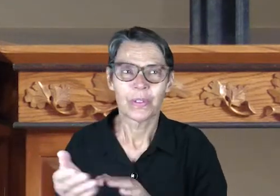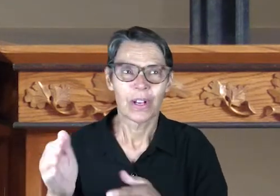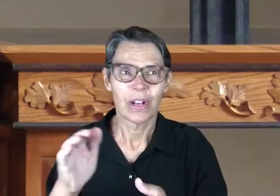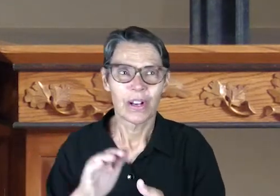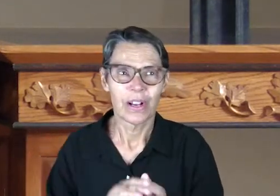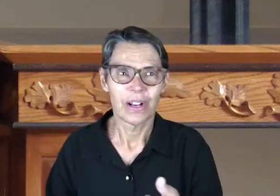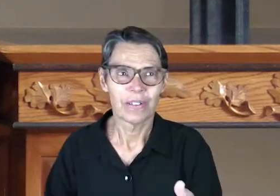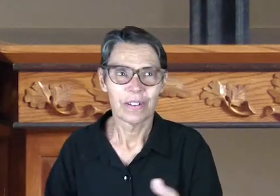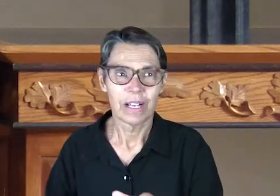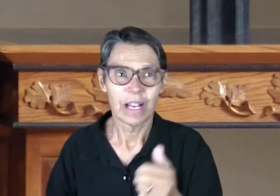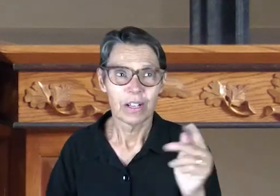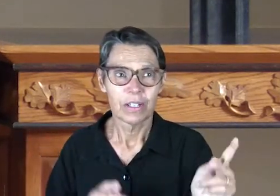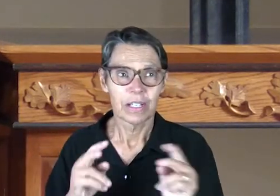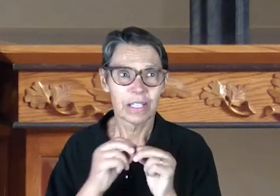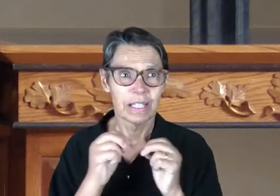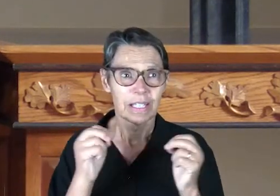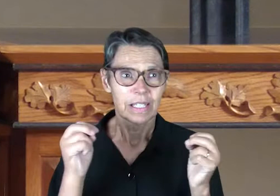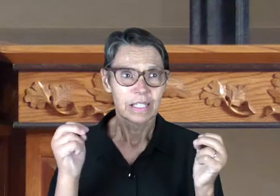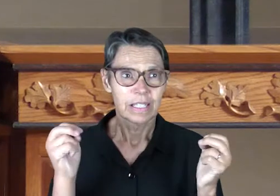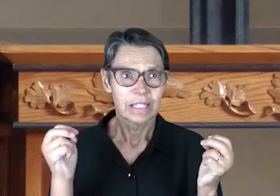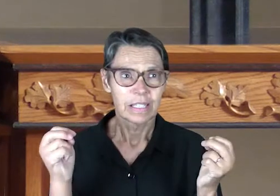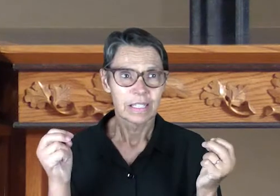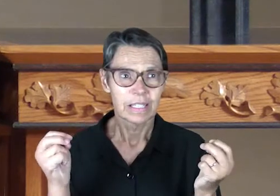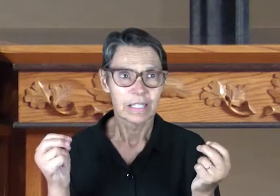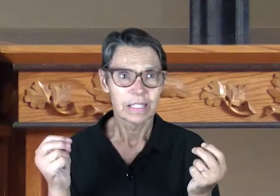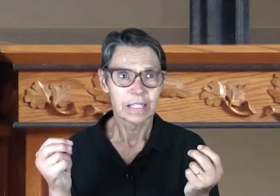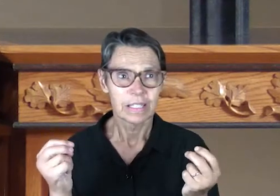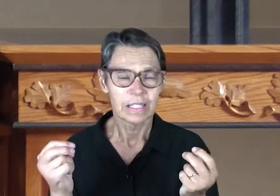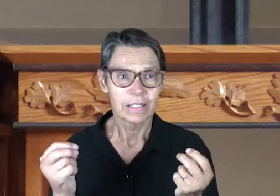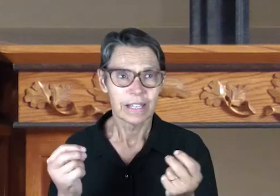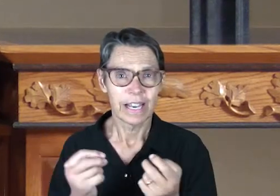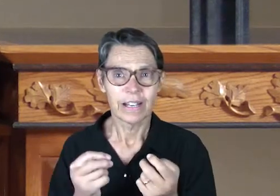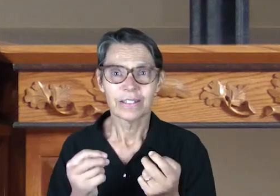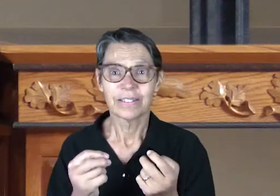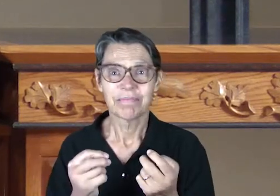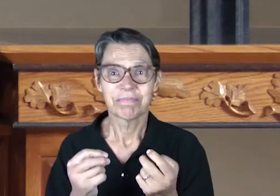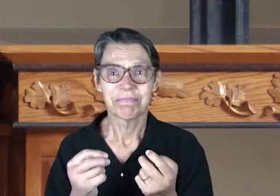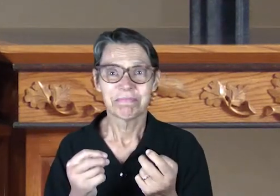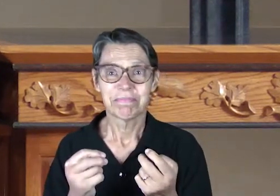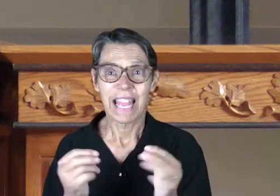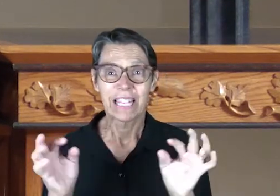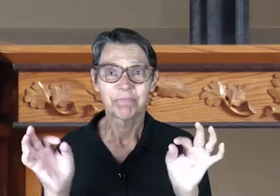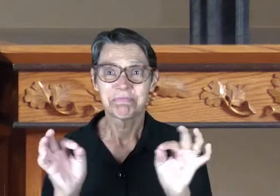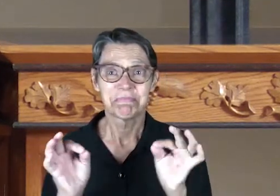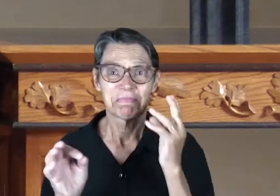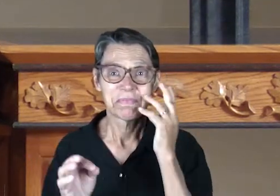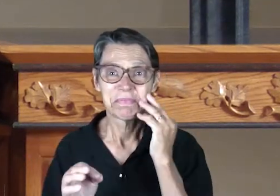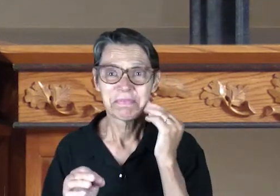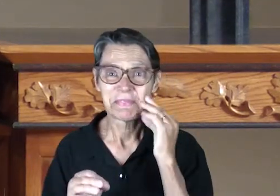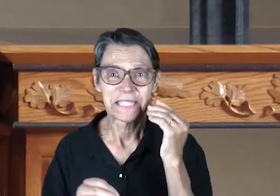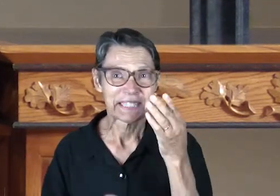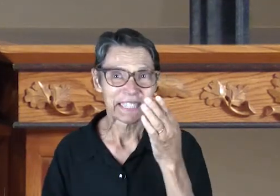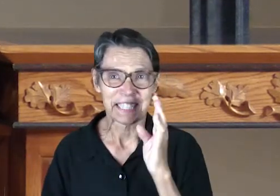takes off his shoes. Everyone else sits around and plucks blackberries.